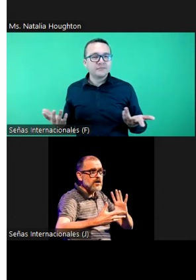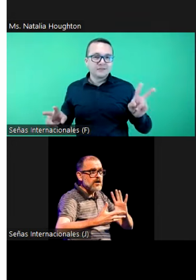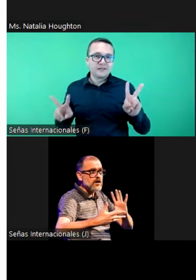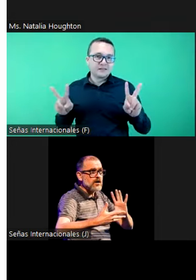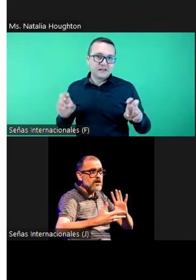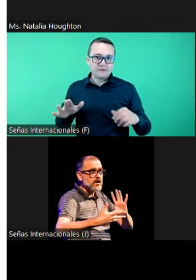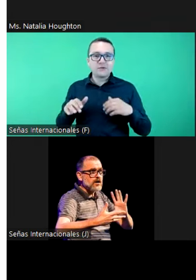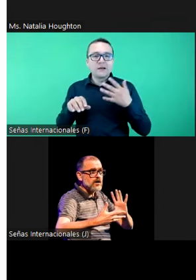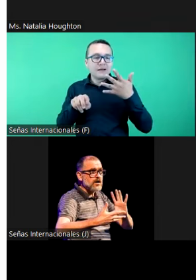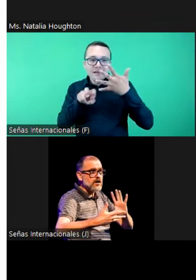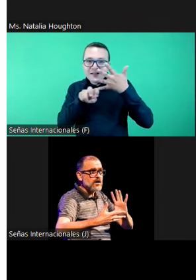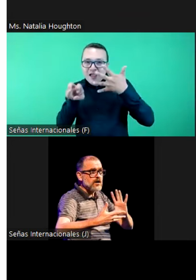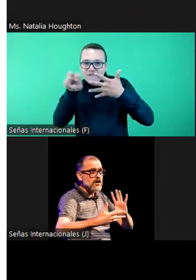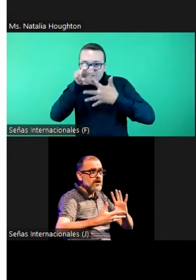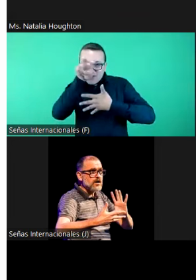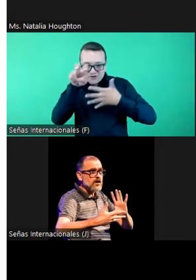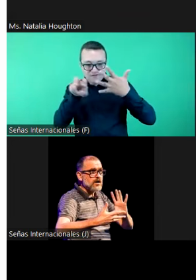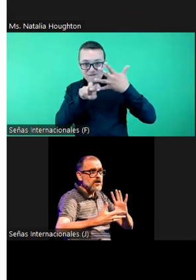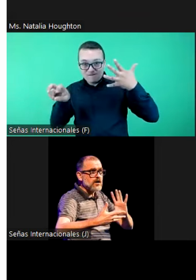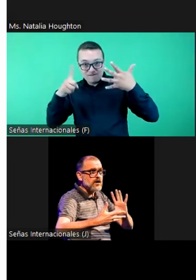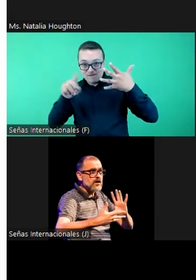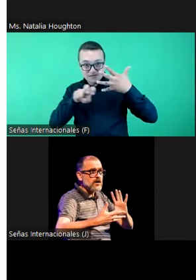talking about